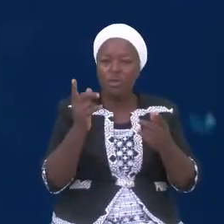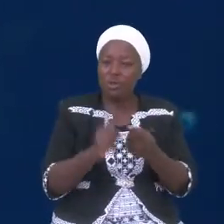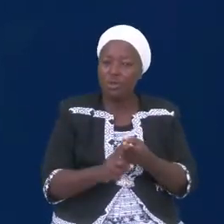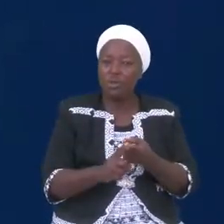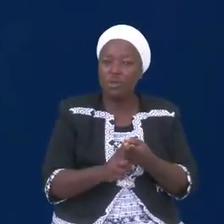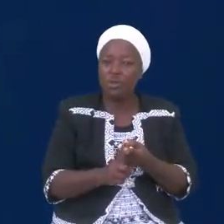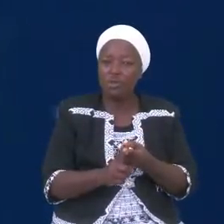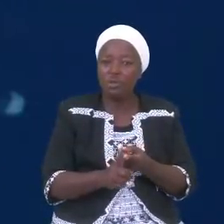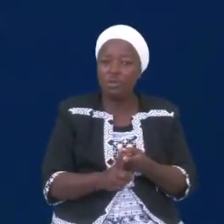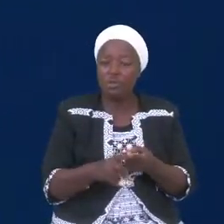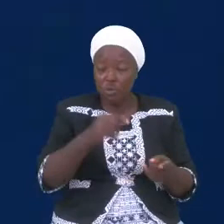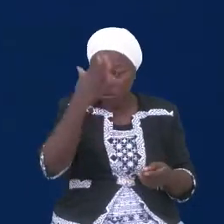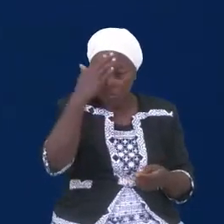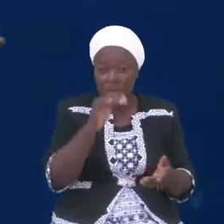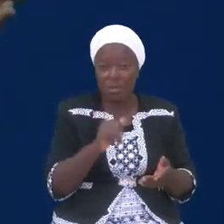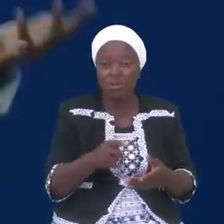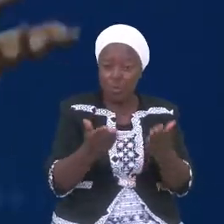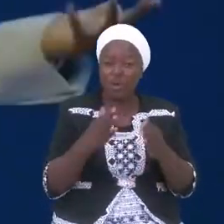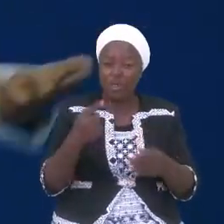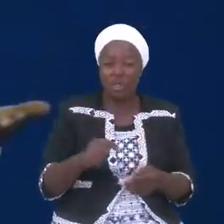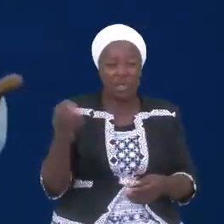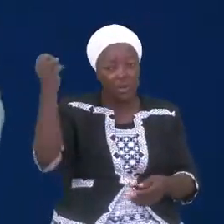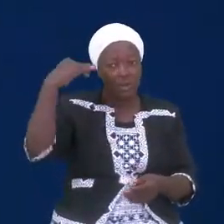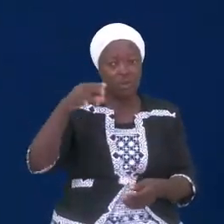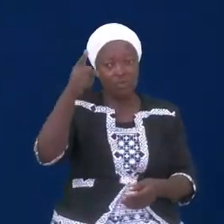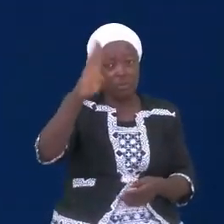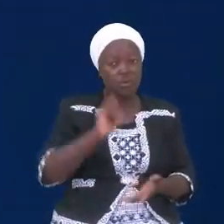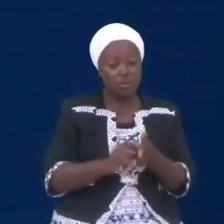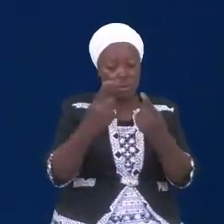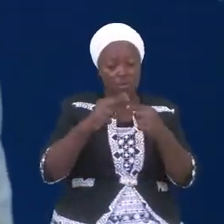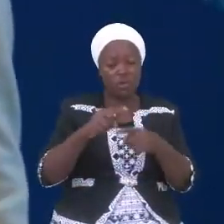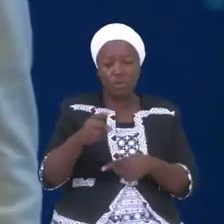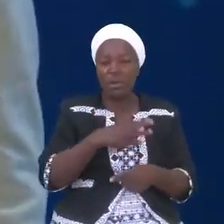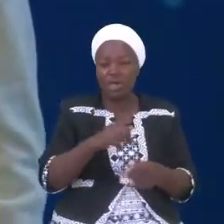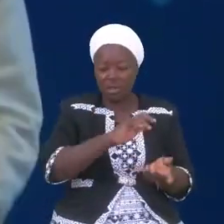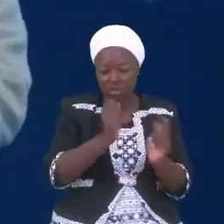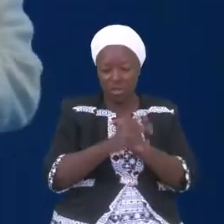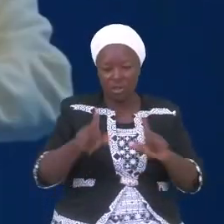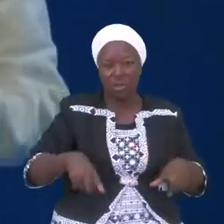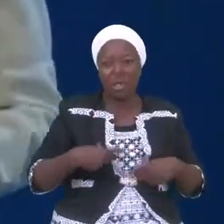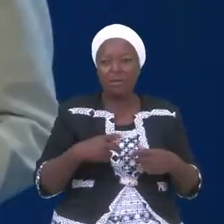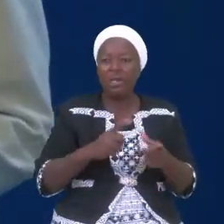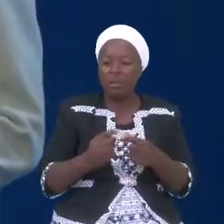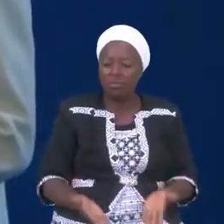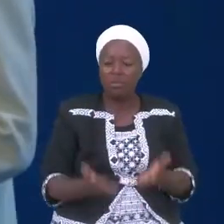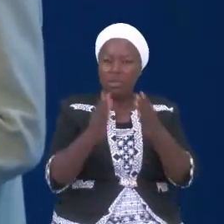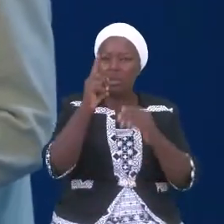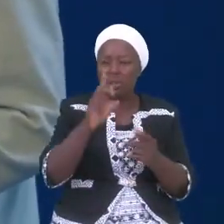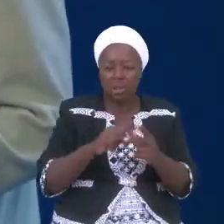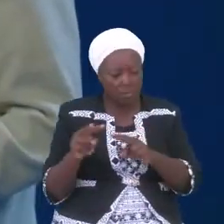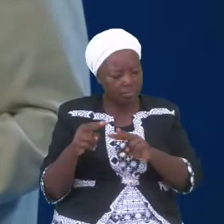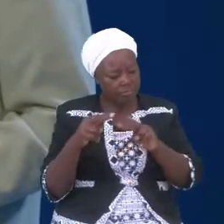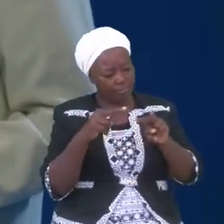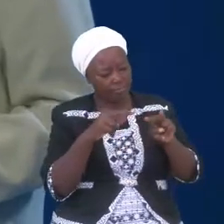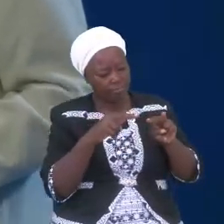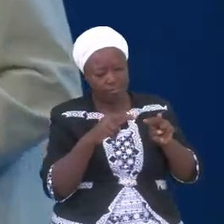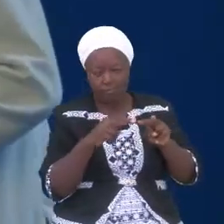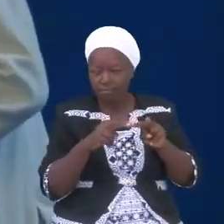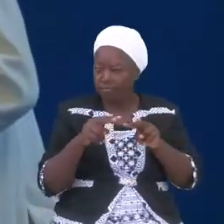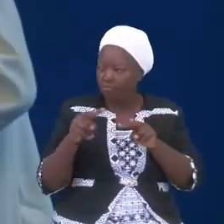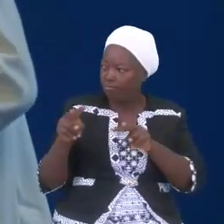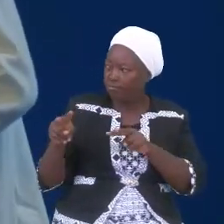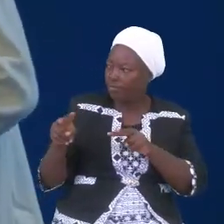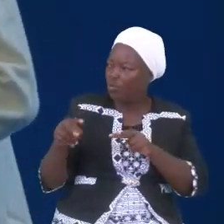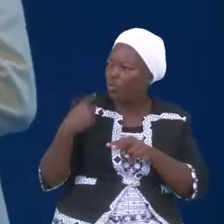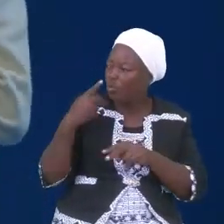God will come to you and change your life. Raise up your hand. They're looking at, you know, their right. Any